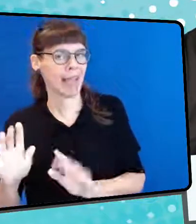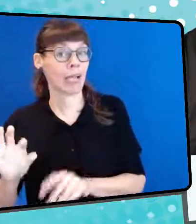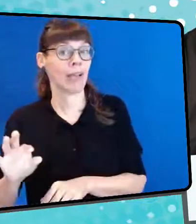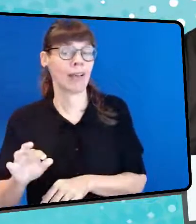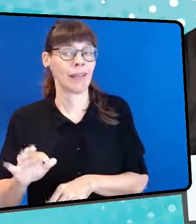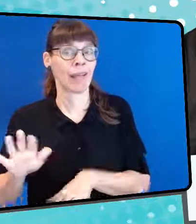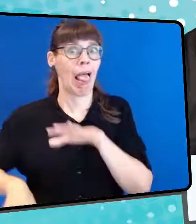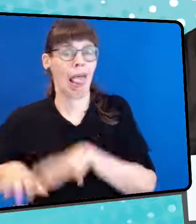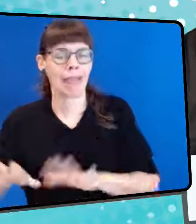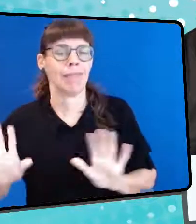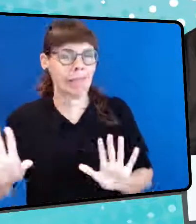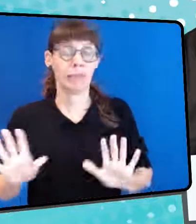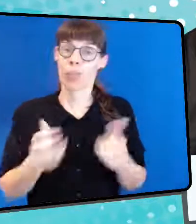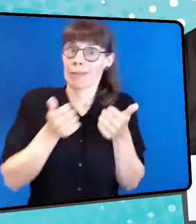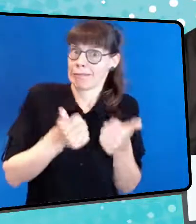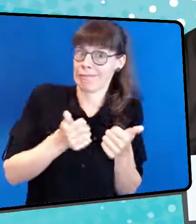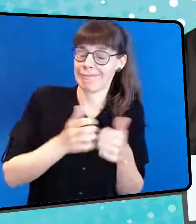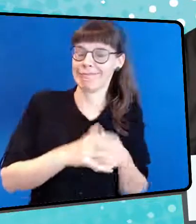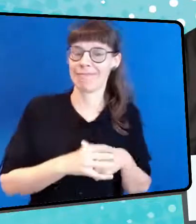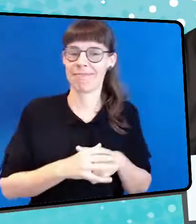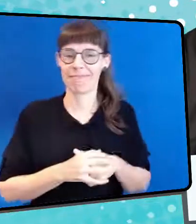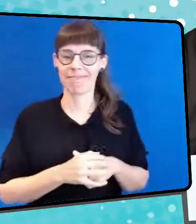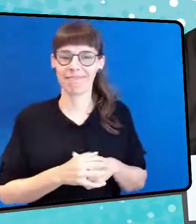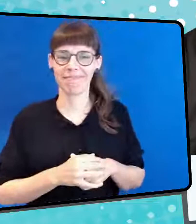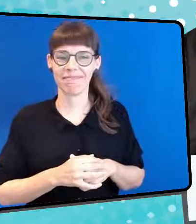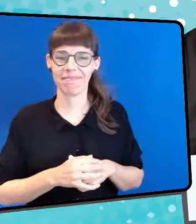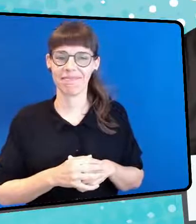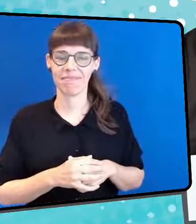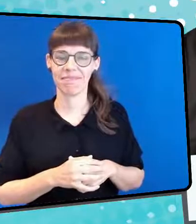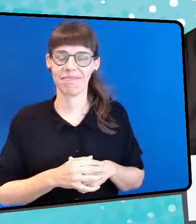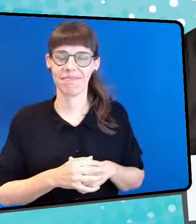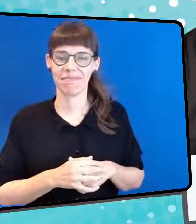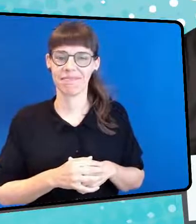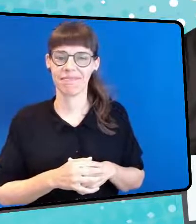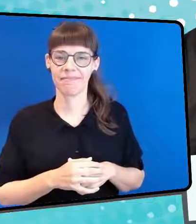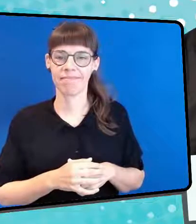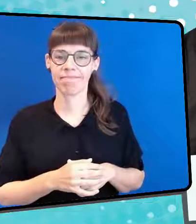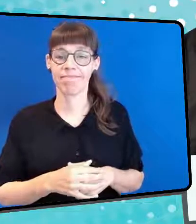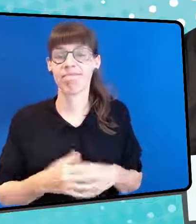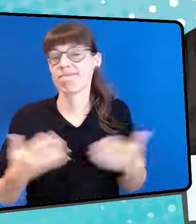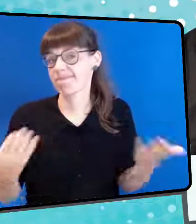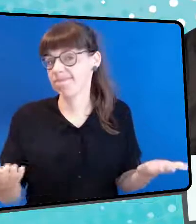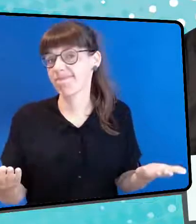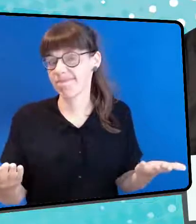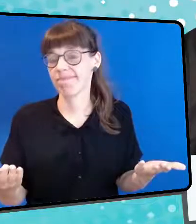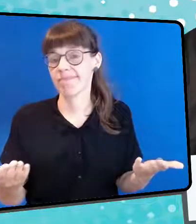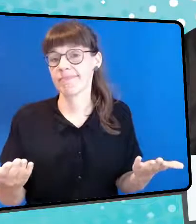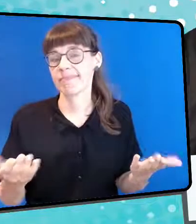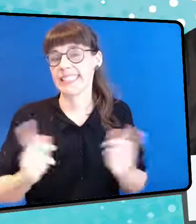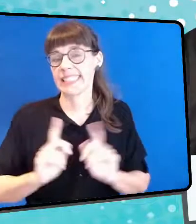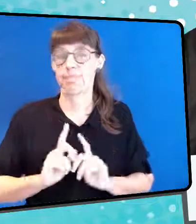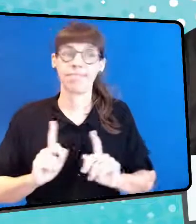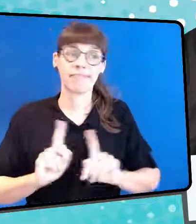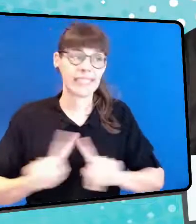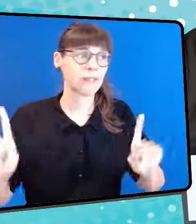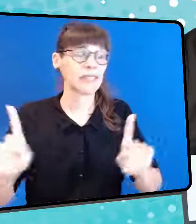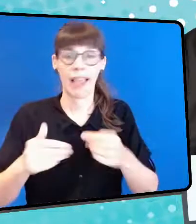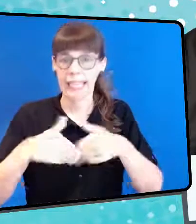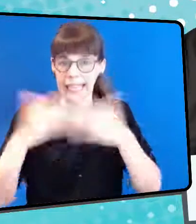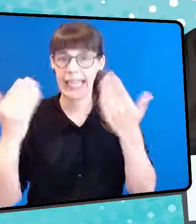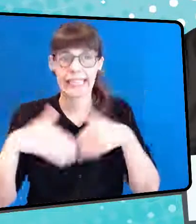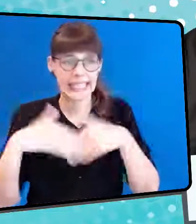But yeah, so, it's a bit of a, cliche, I guess, but it is pretty different every day.